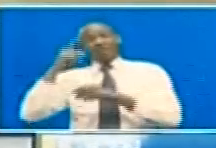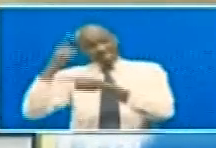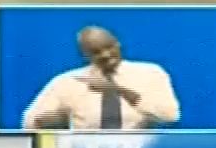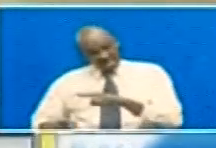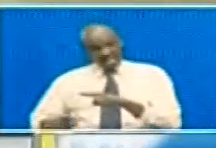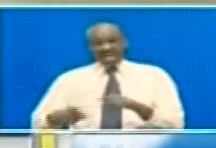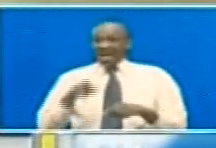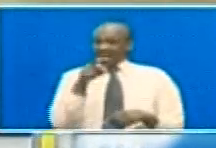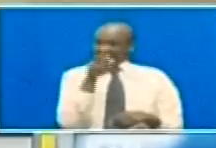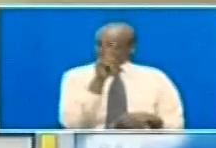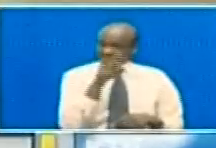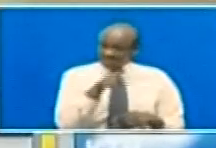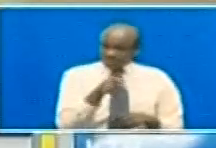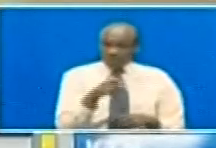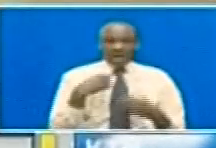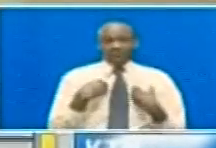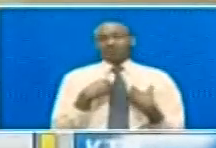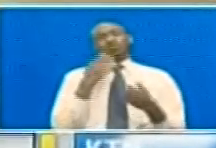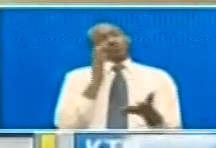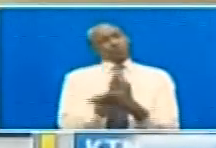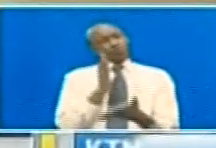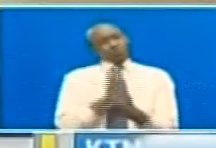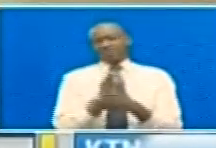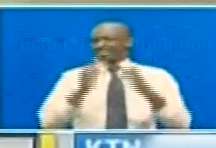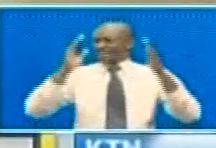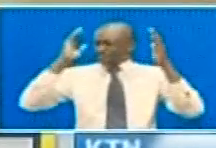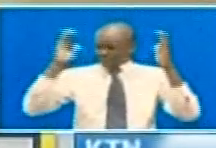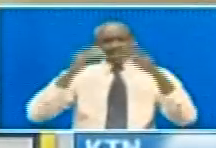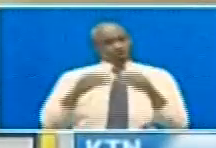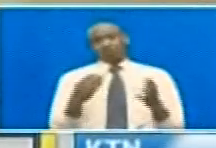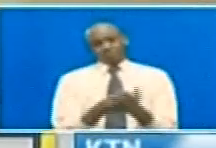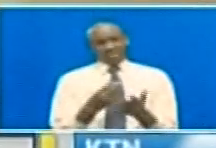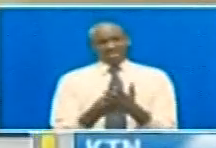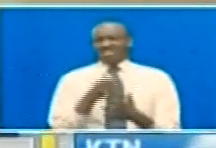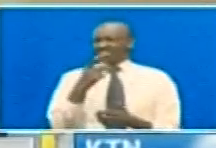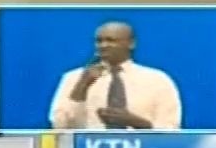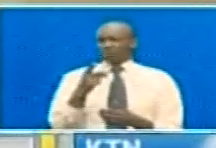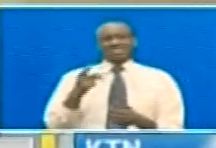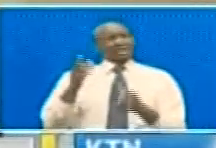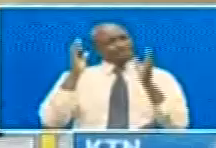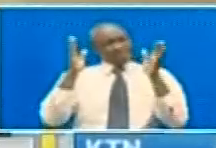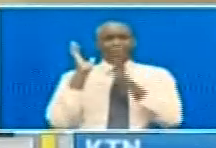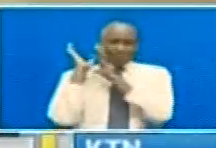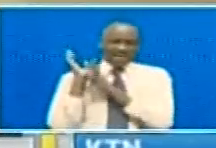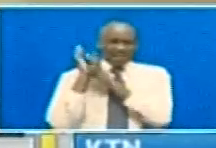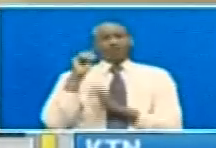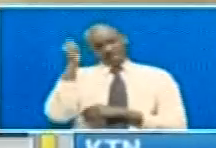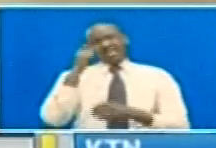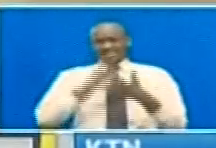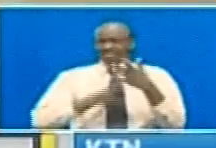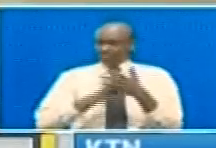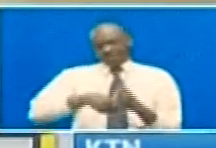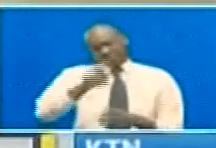And remember that it's cumulative. So obviously, it's a big loss. And I think it's a really, really big burden to Kenya's taxpayers, because it's the